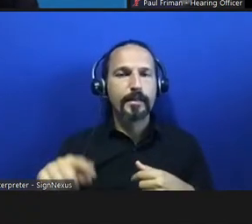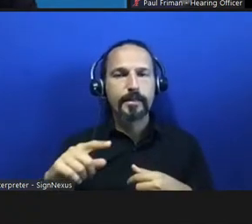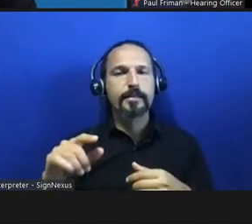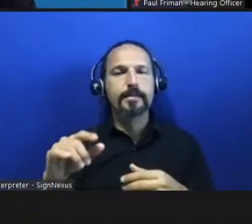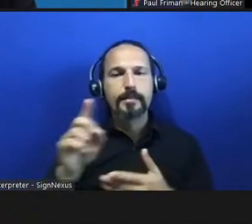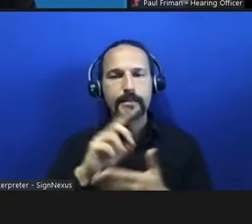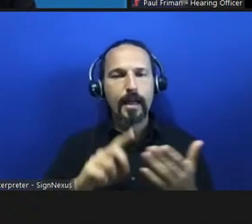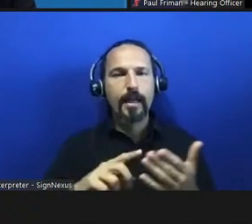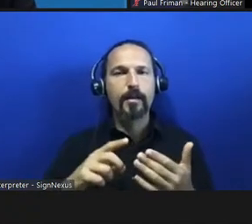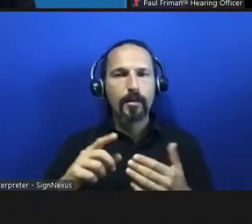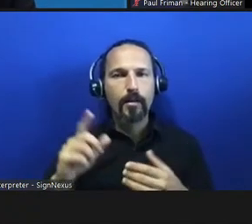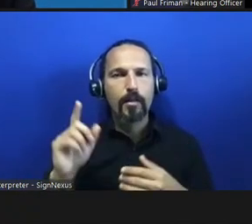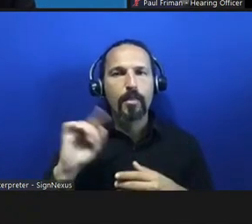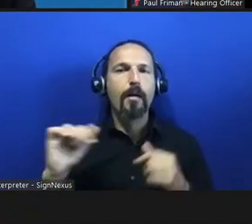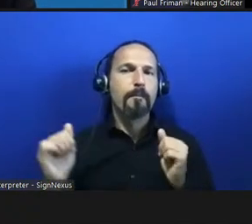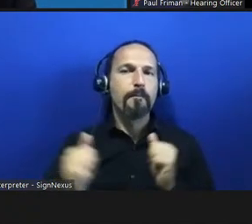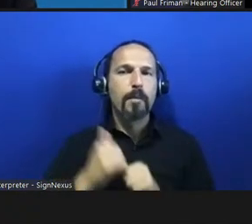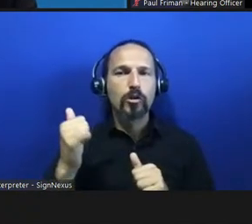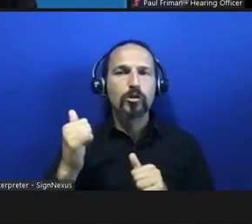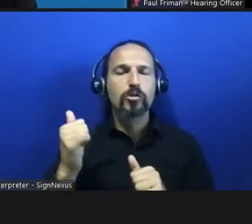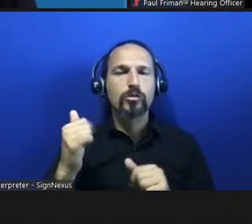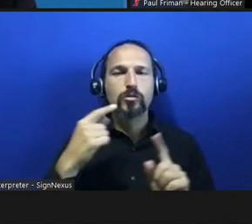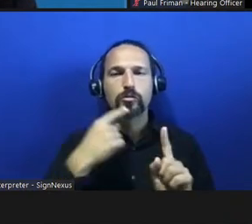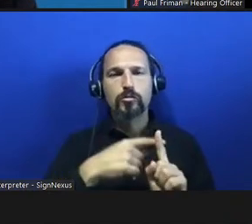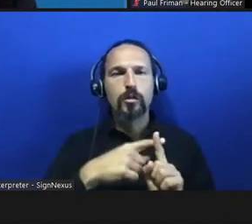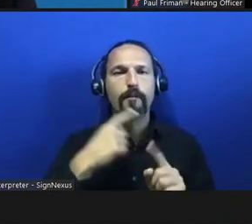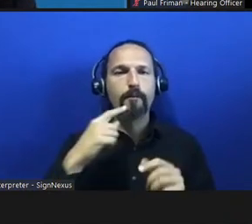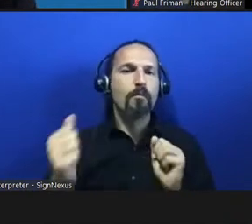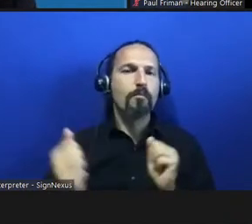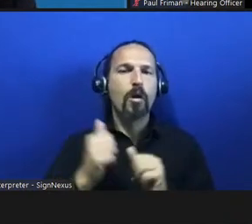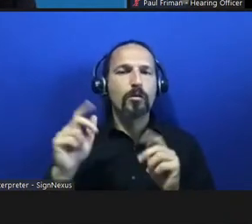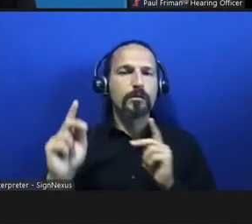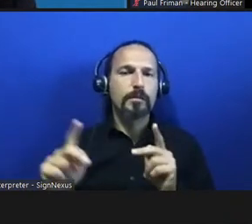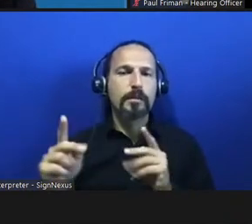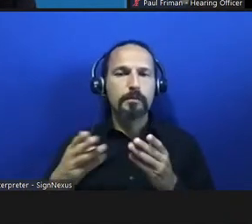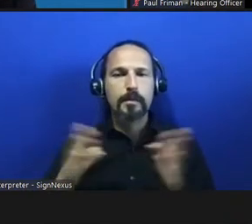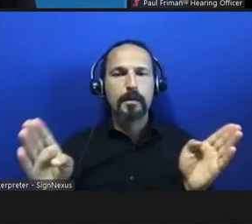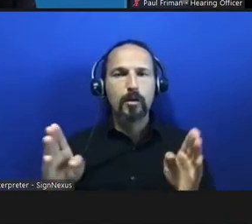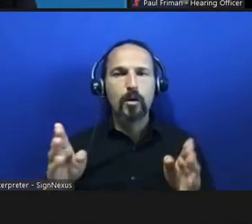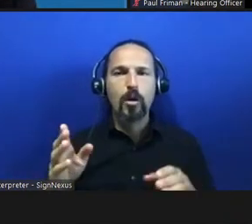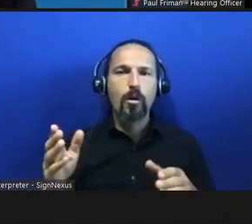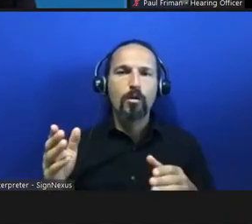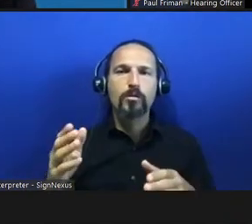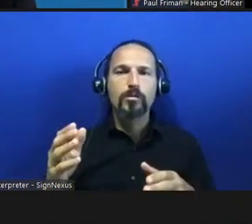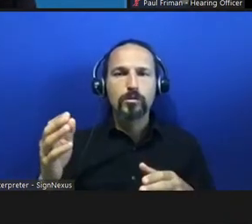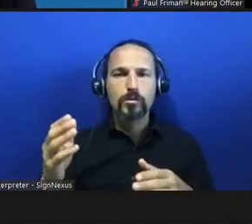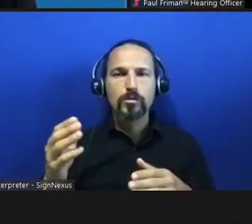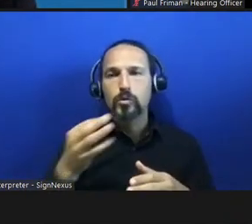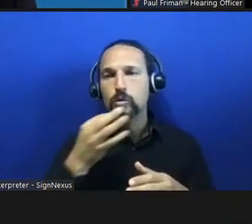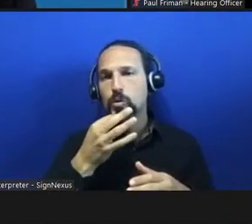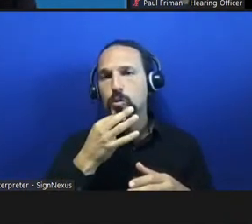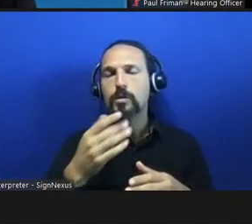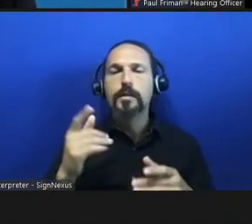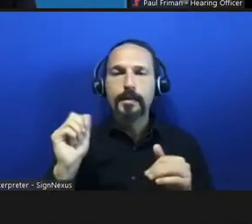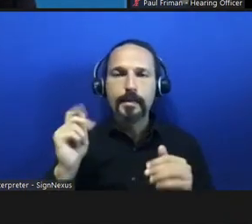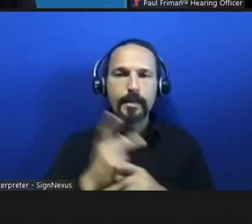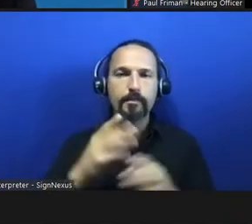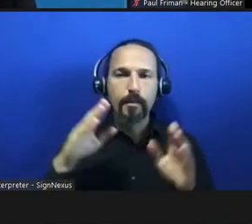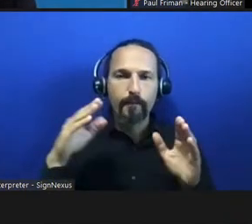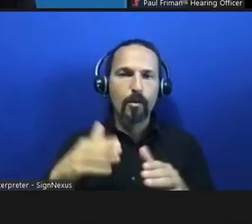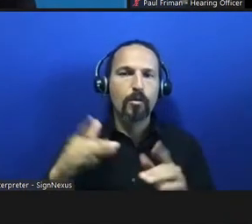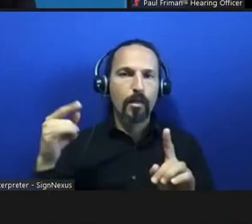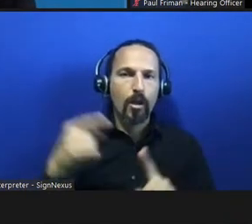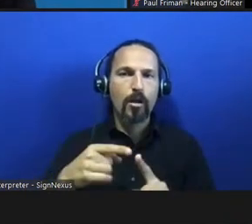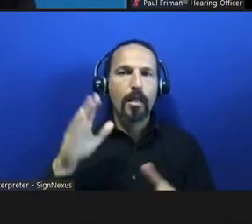the one that does the most good for the most people we're so close let's stay focused on the goal